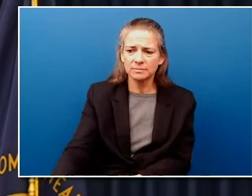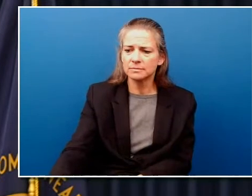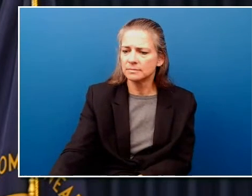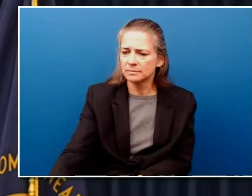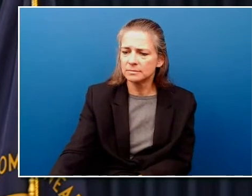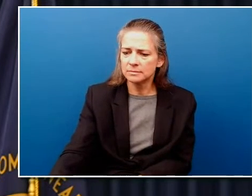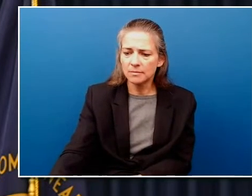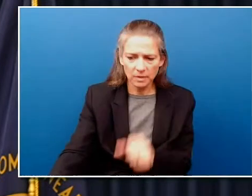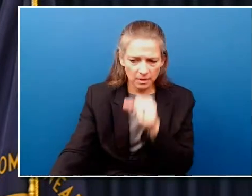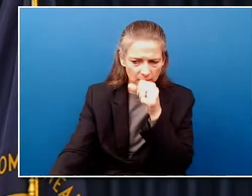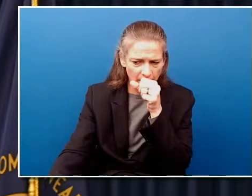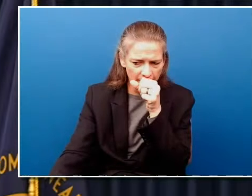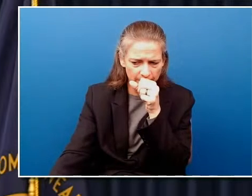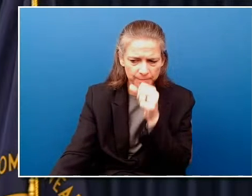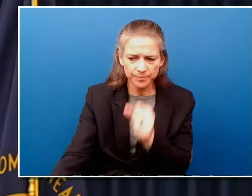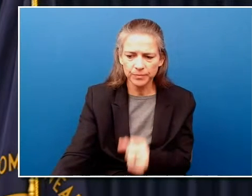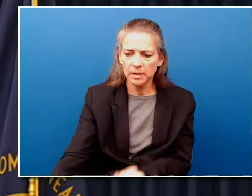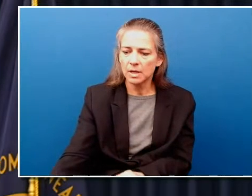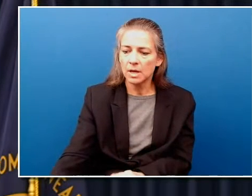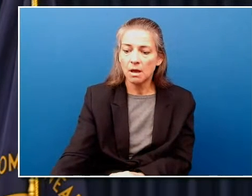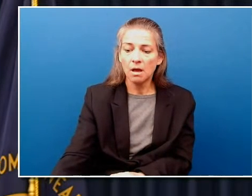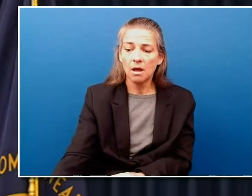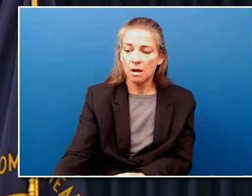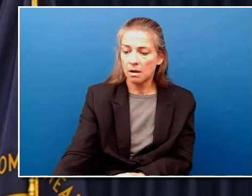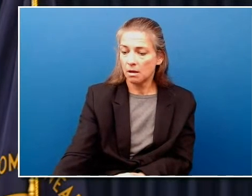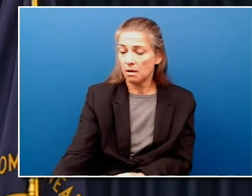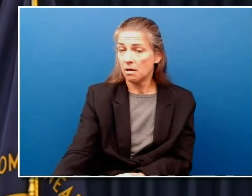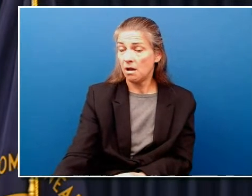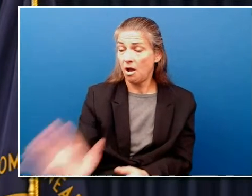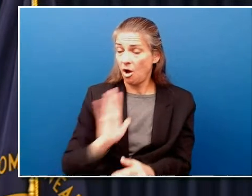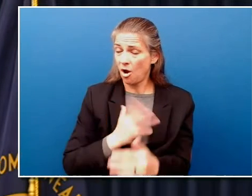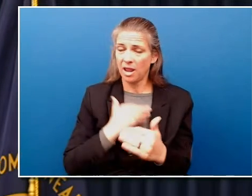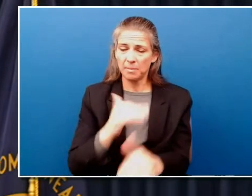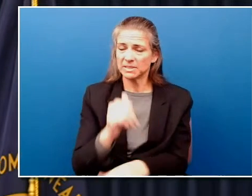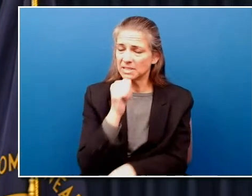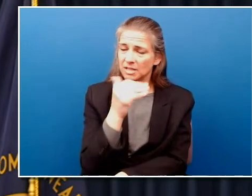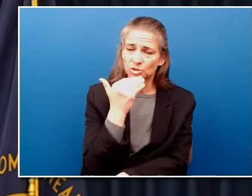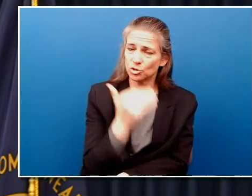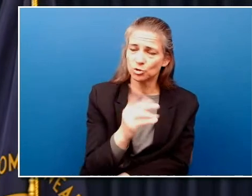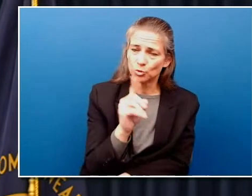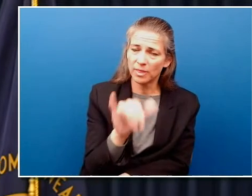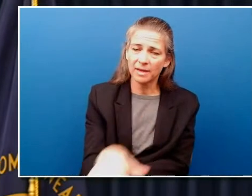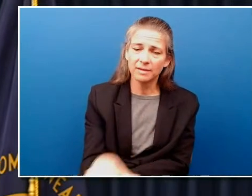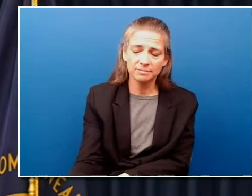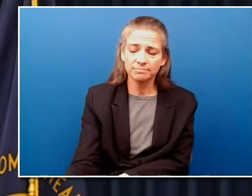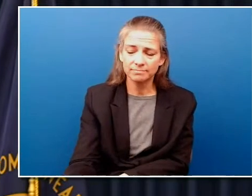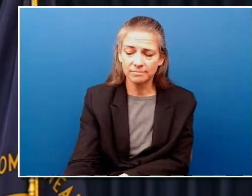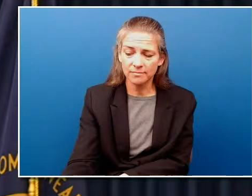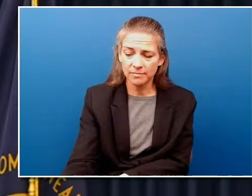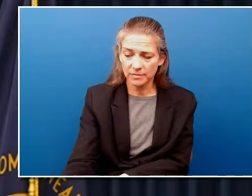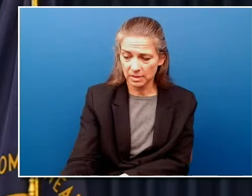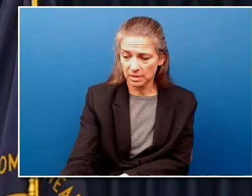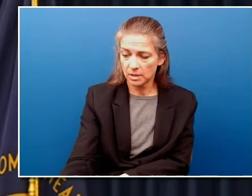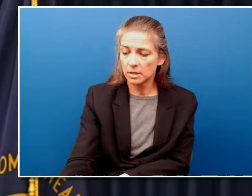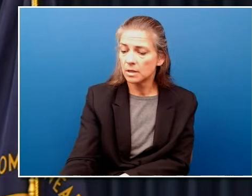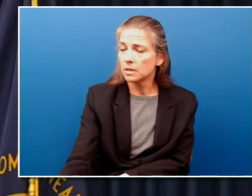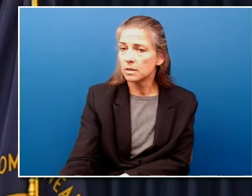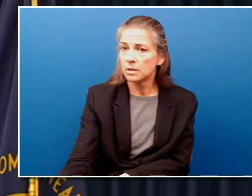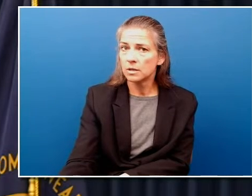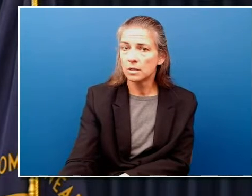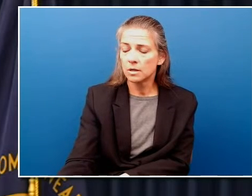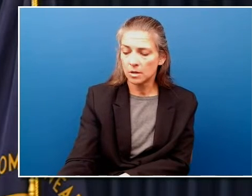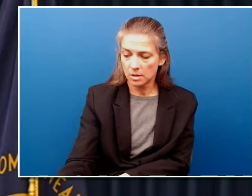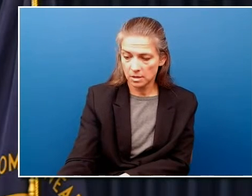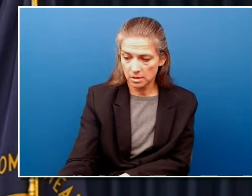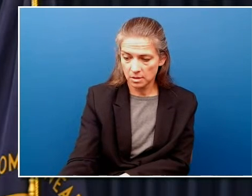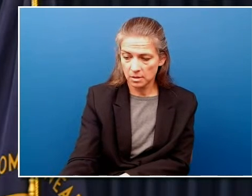on our ability to do that is not good policy. Just think about it, not just in terms of the $25 million limit